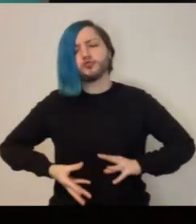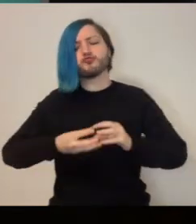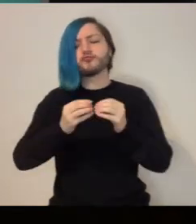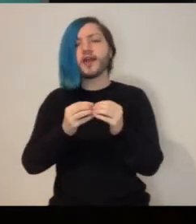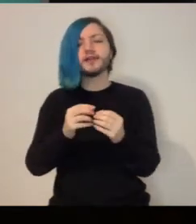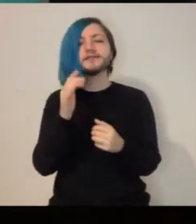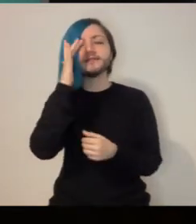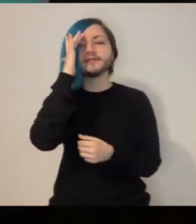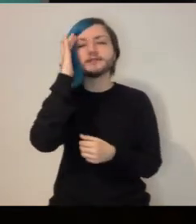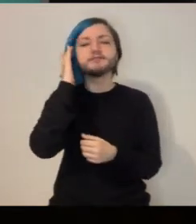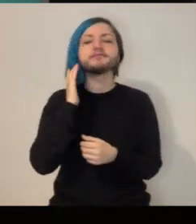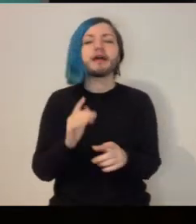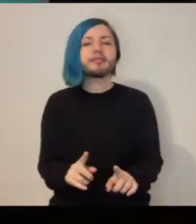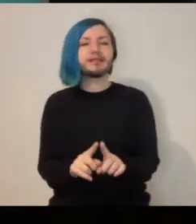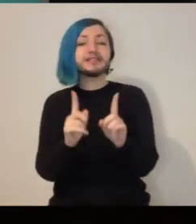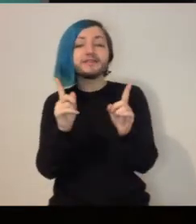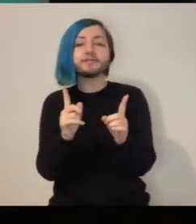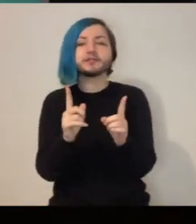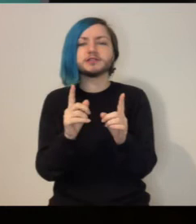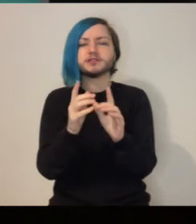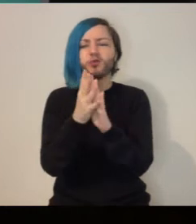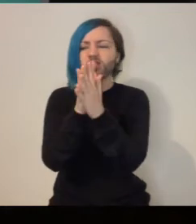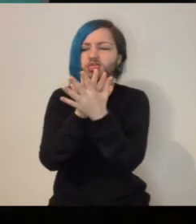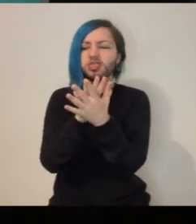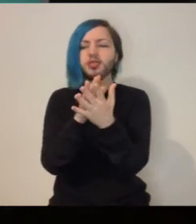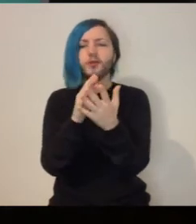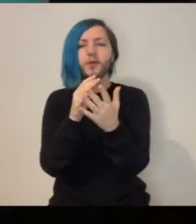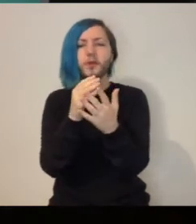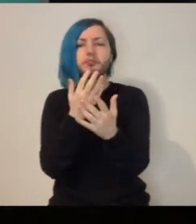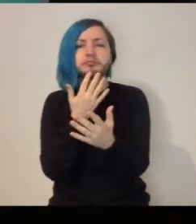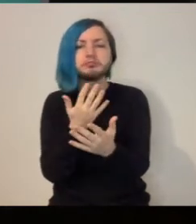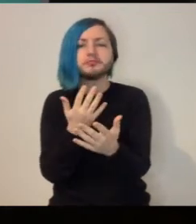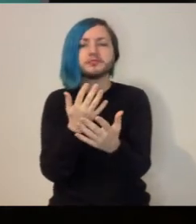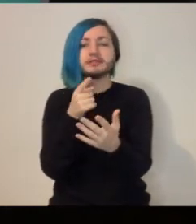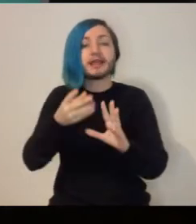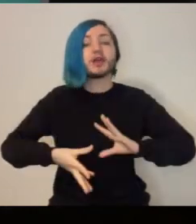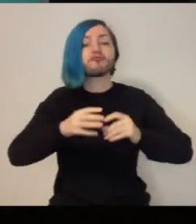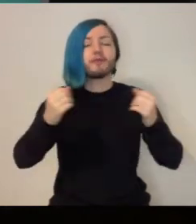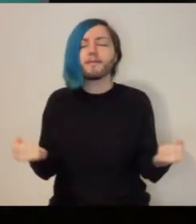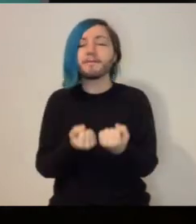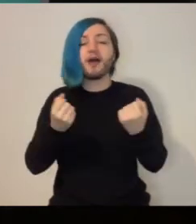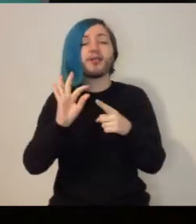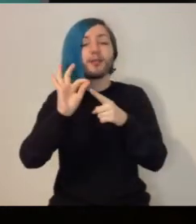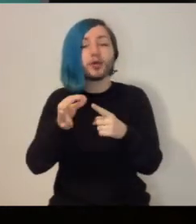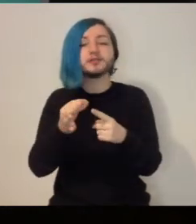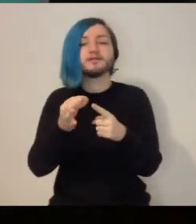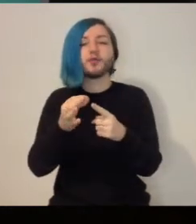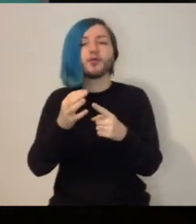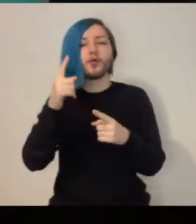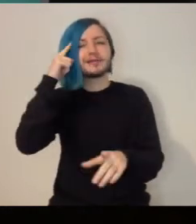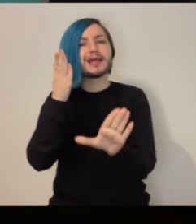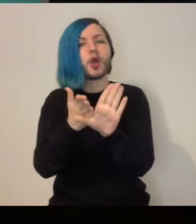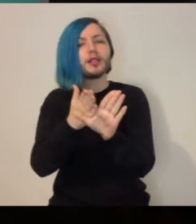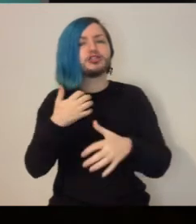The differences, the deformities and the mutations are what create the powerful points of psychology